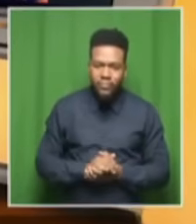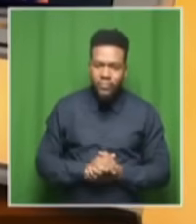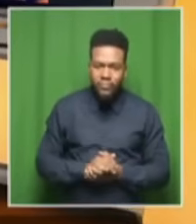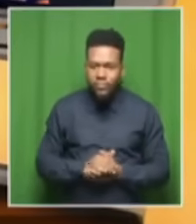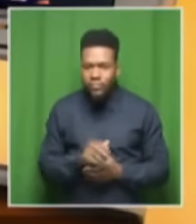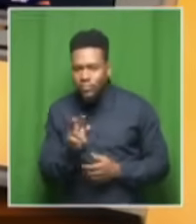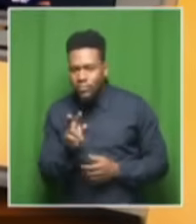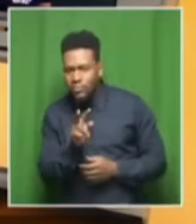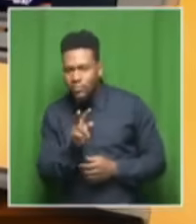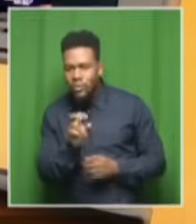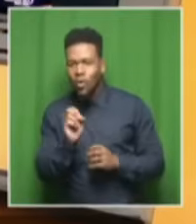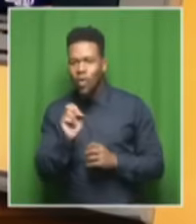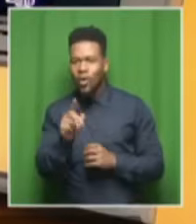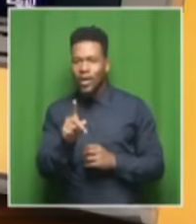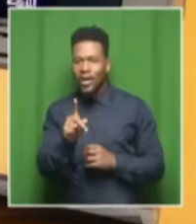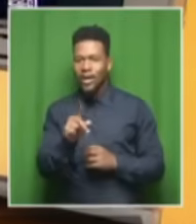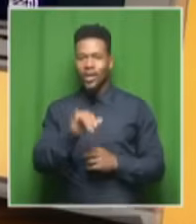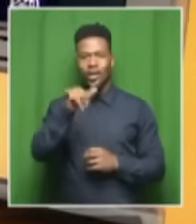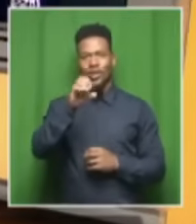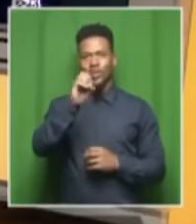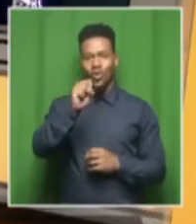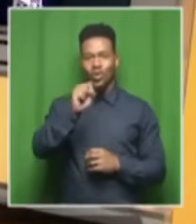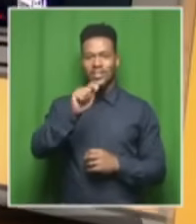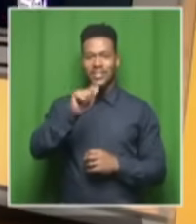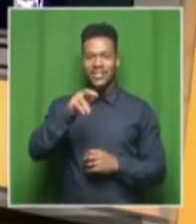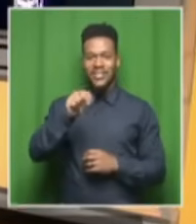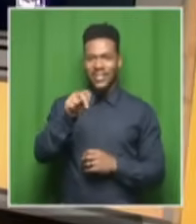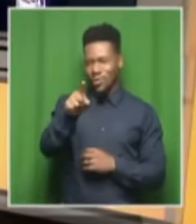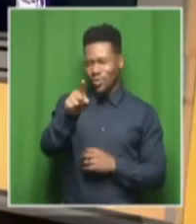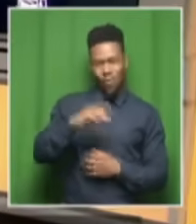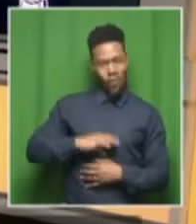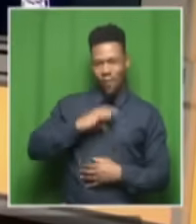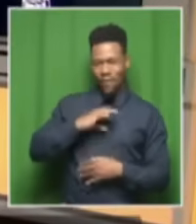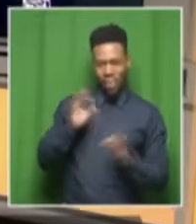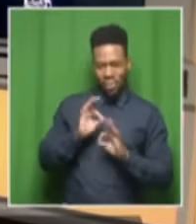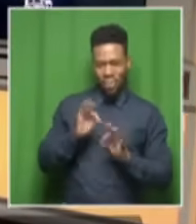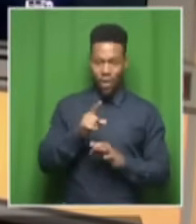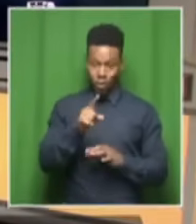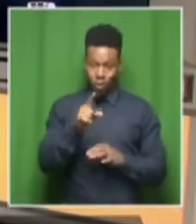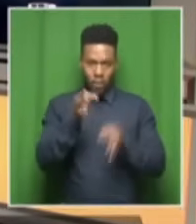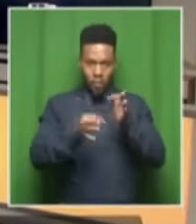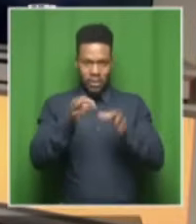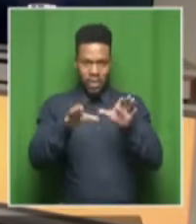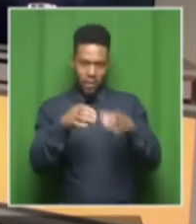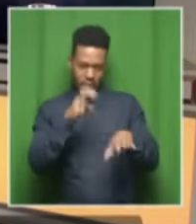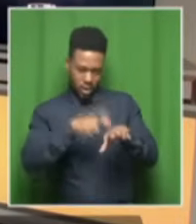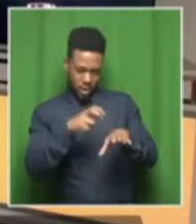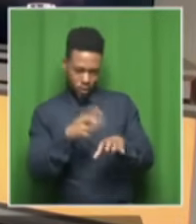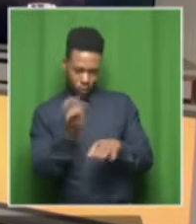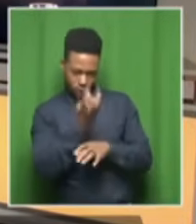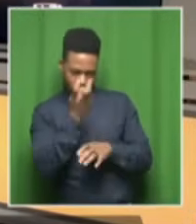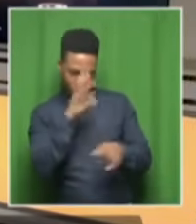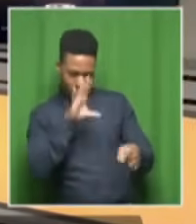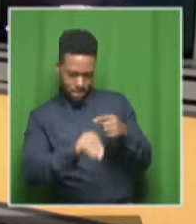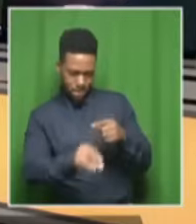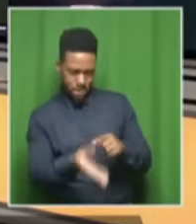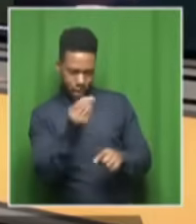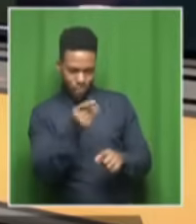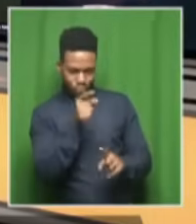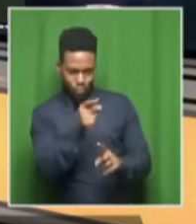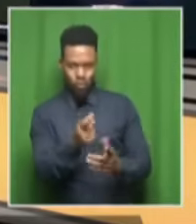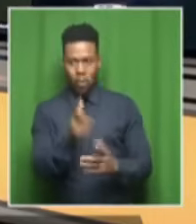All right. Jocelyn, you're the one that we need to speak to, and political parties need to find you, and someone needs to